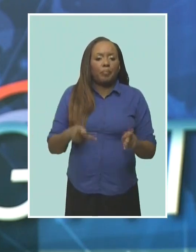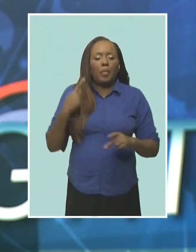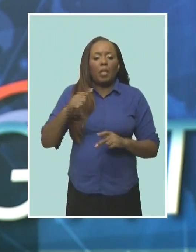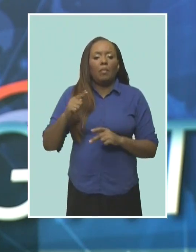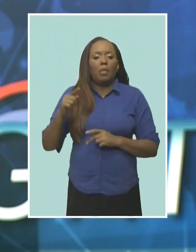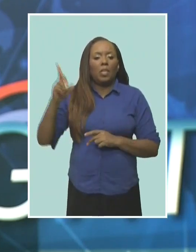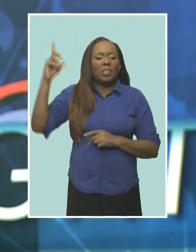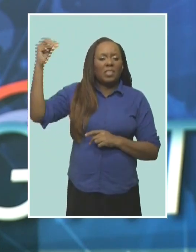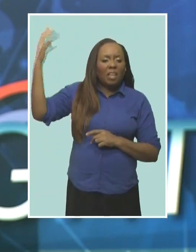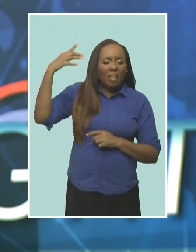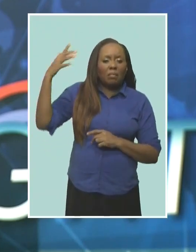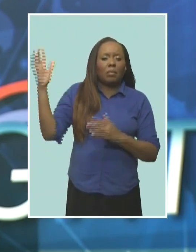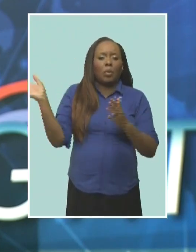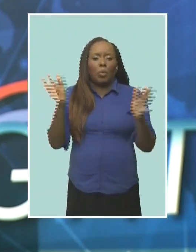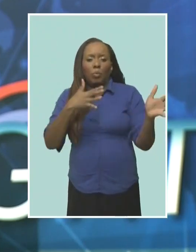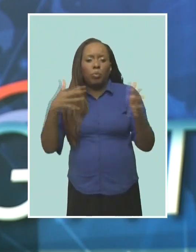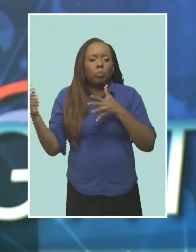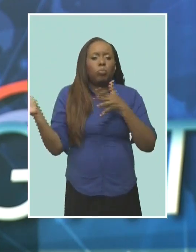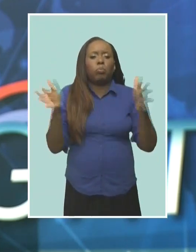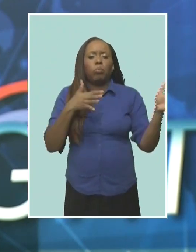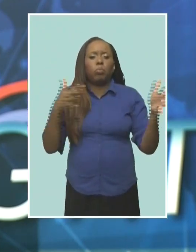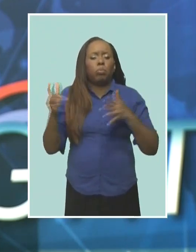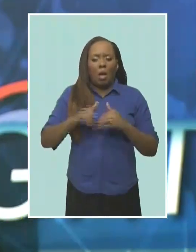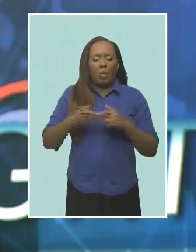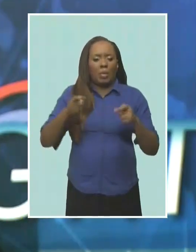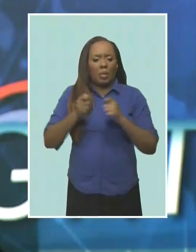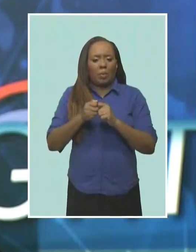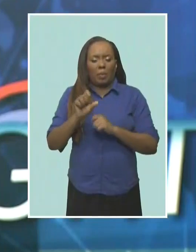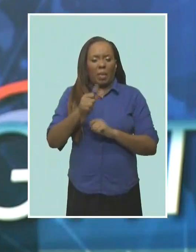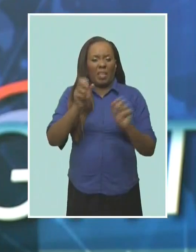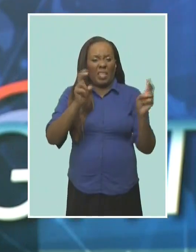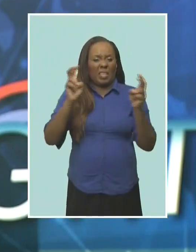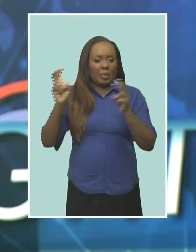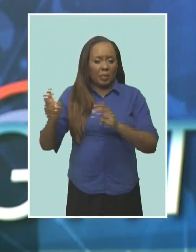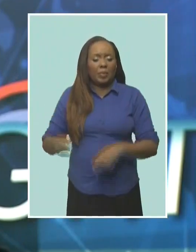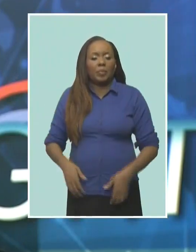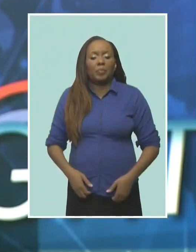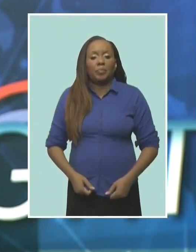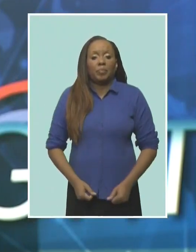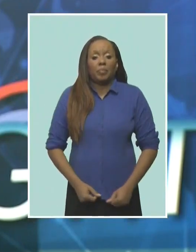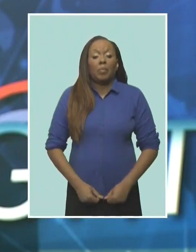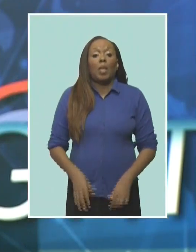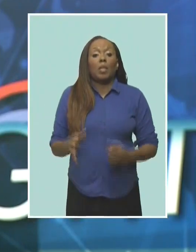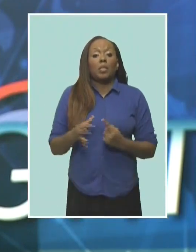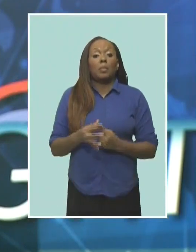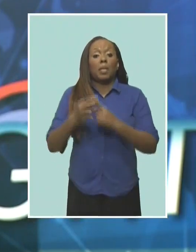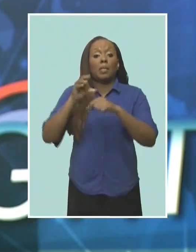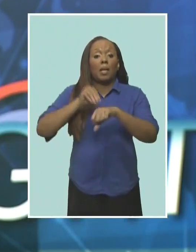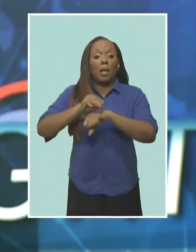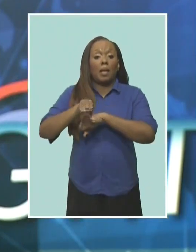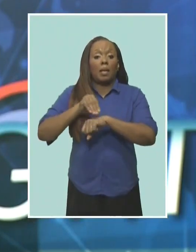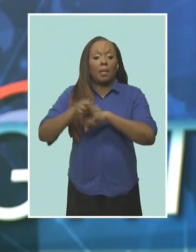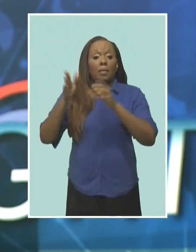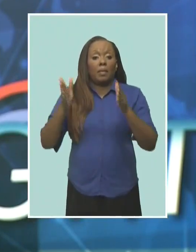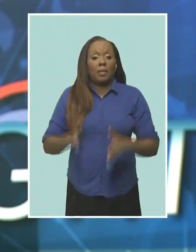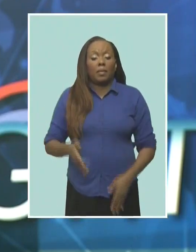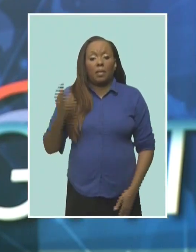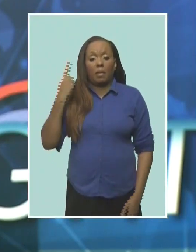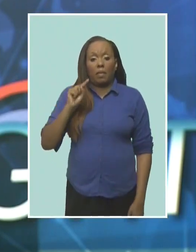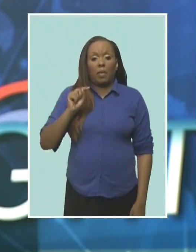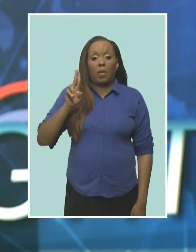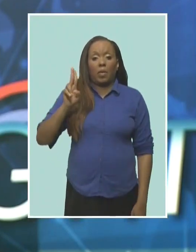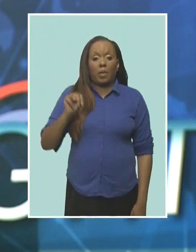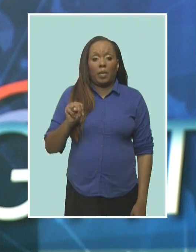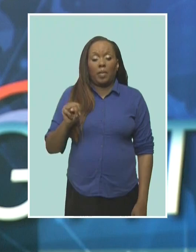and geothermal energy, among others. Special Advisor to the UN Secretary General on Climate Action and the